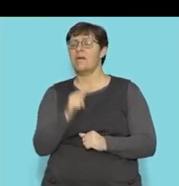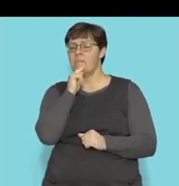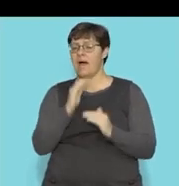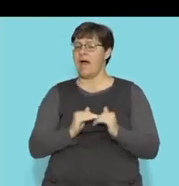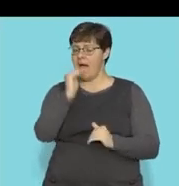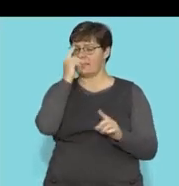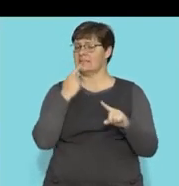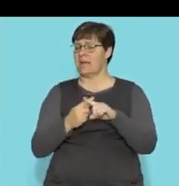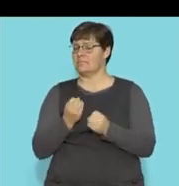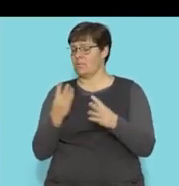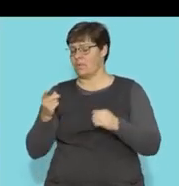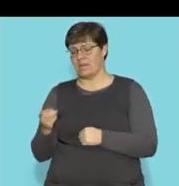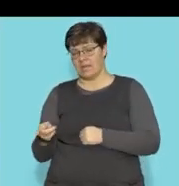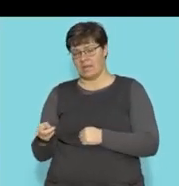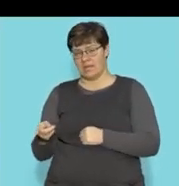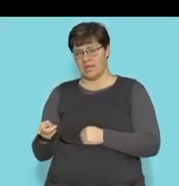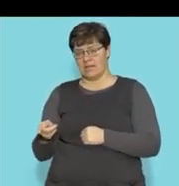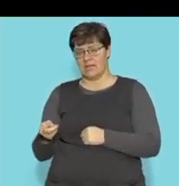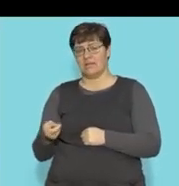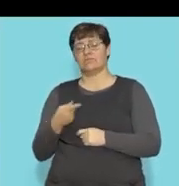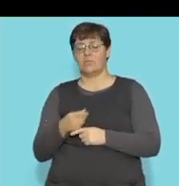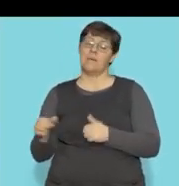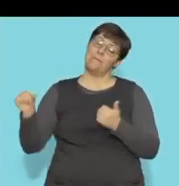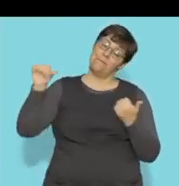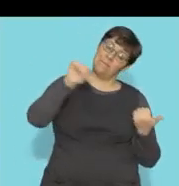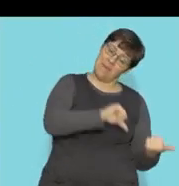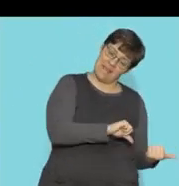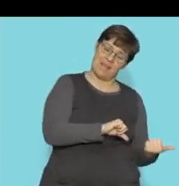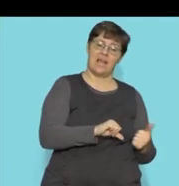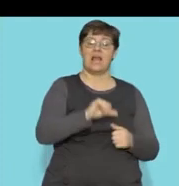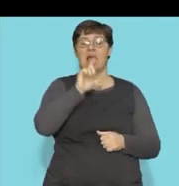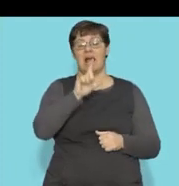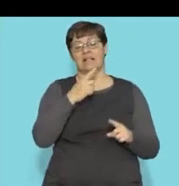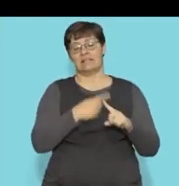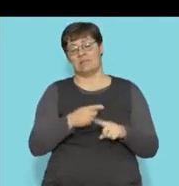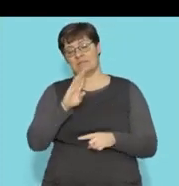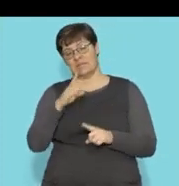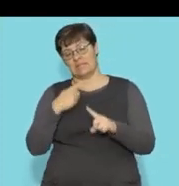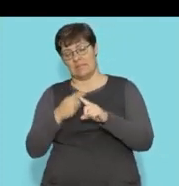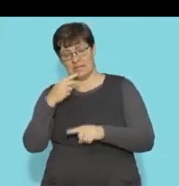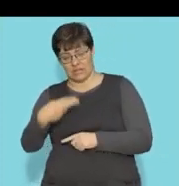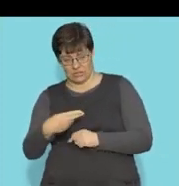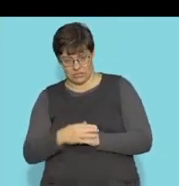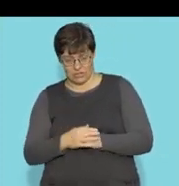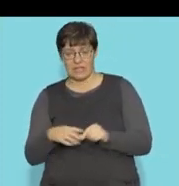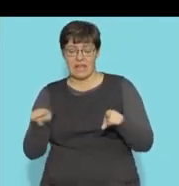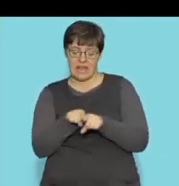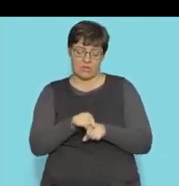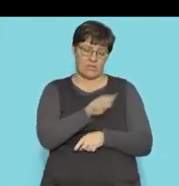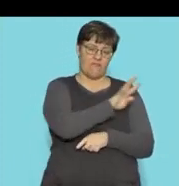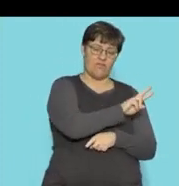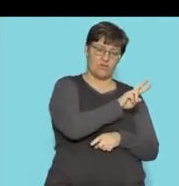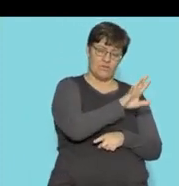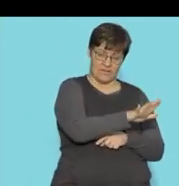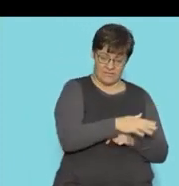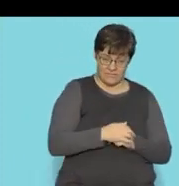I multiply my height with so that I'm going to get back to length times breadth times height is equal to